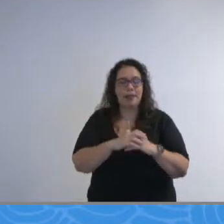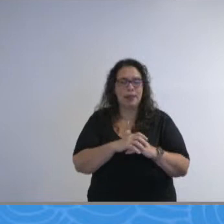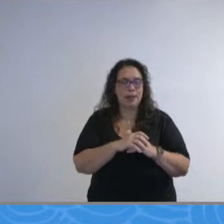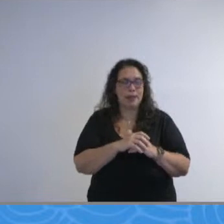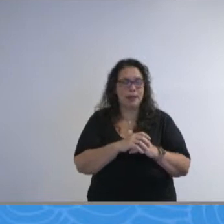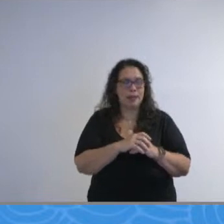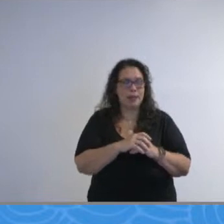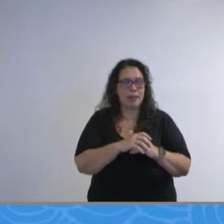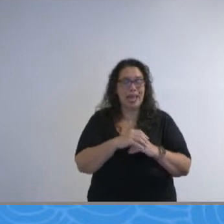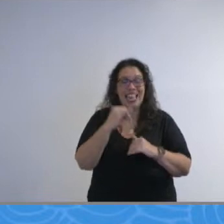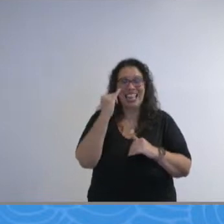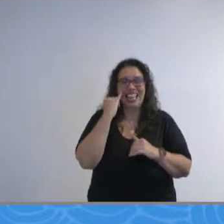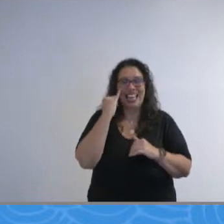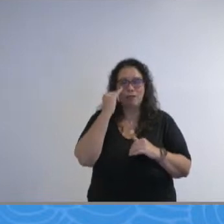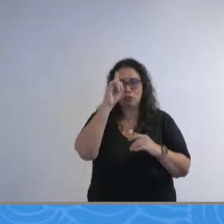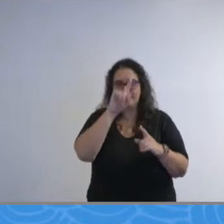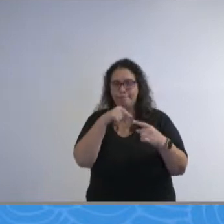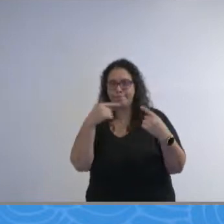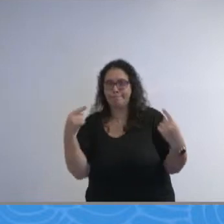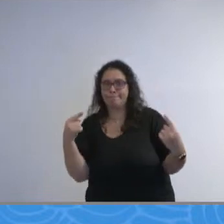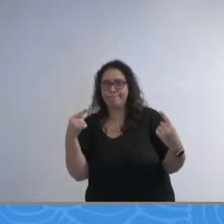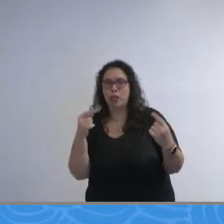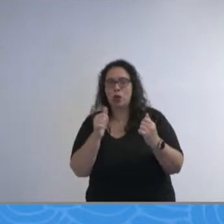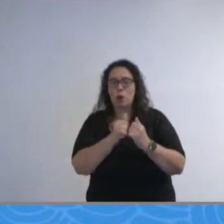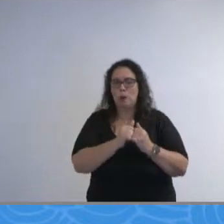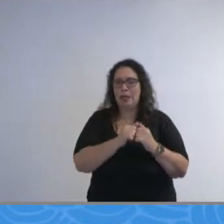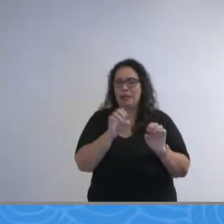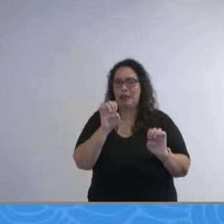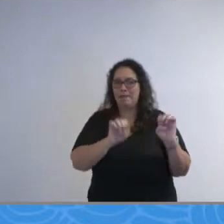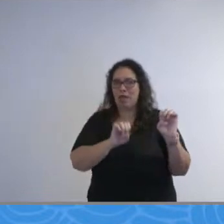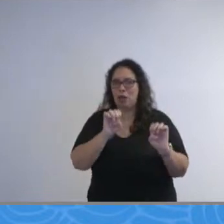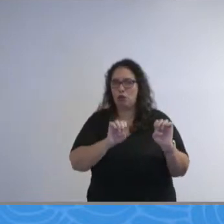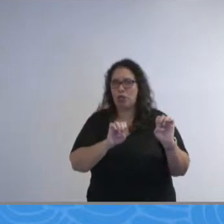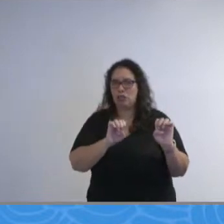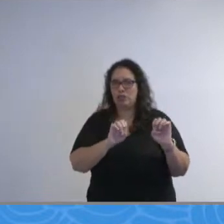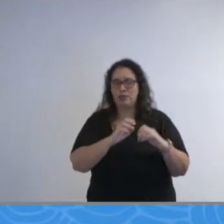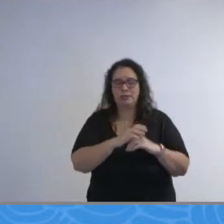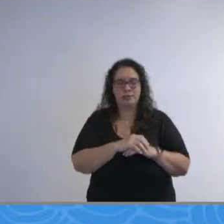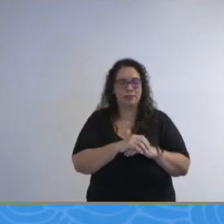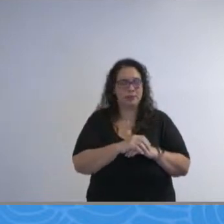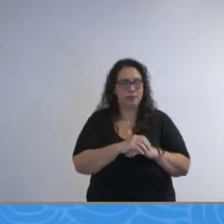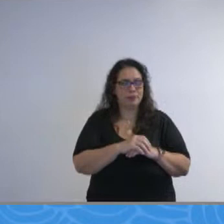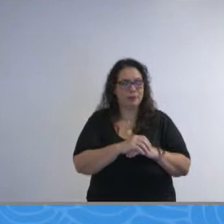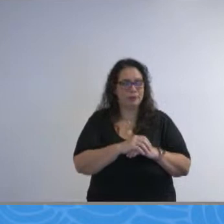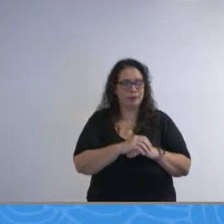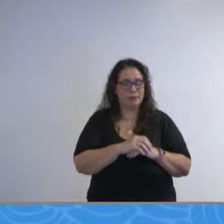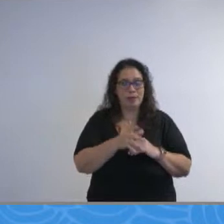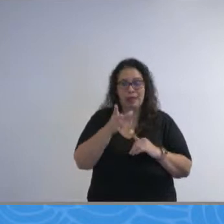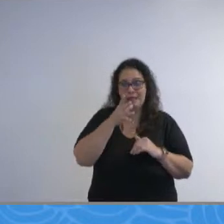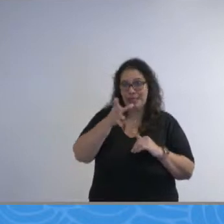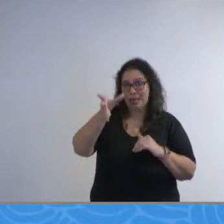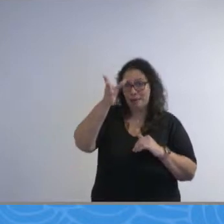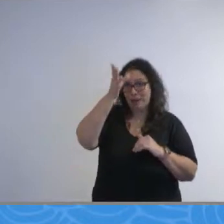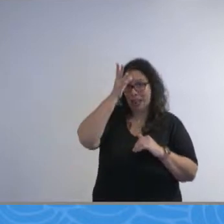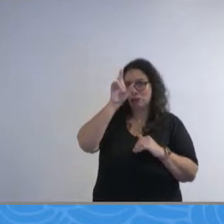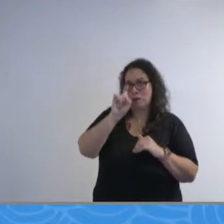if you do not agree with the evaluation. The lay states that the parent needs to tell the district that they do